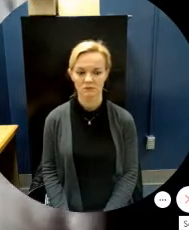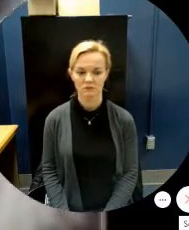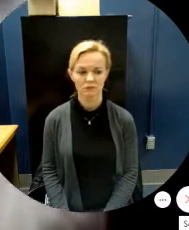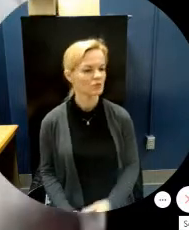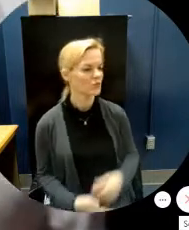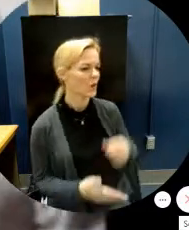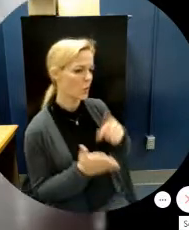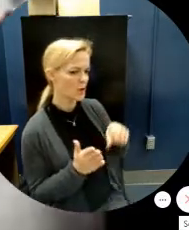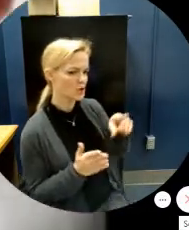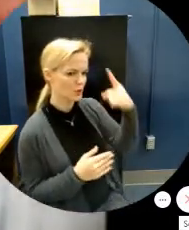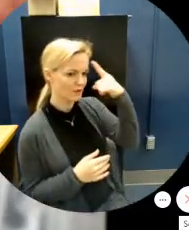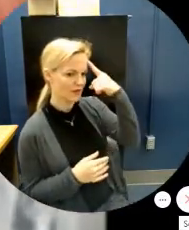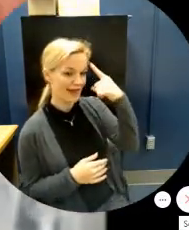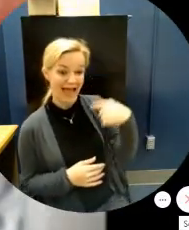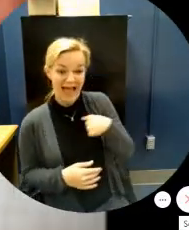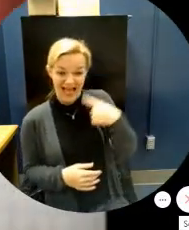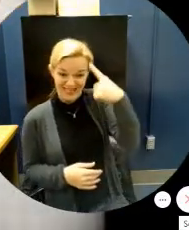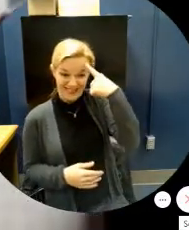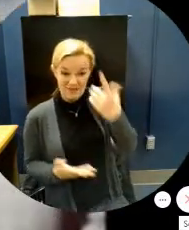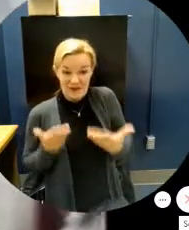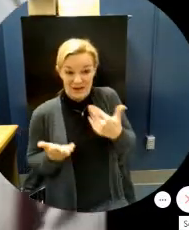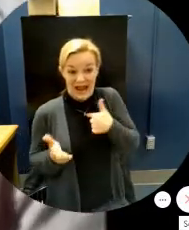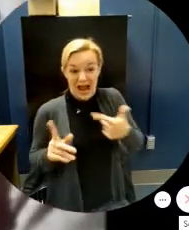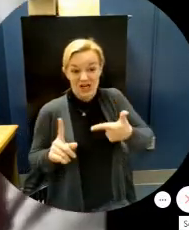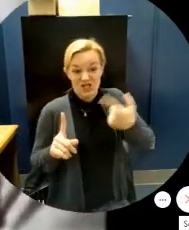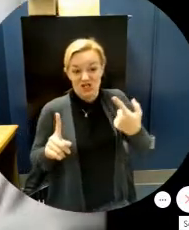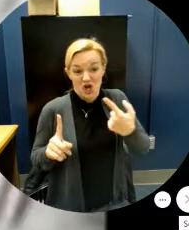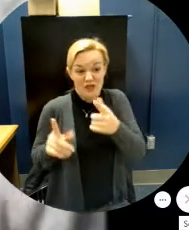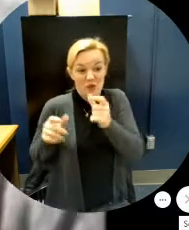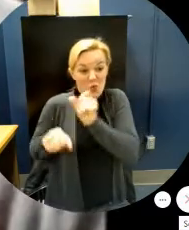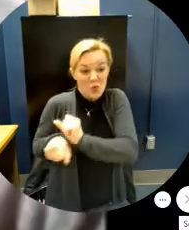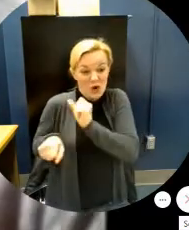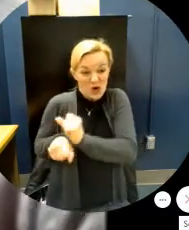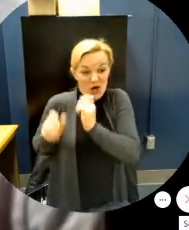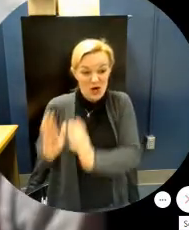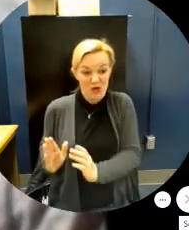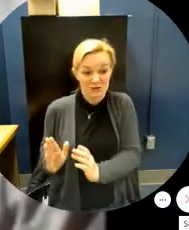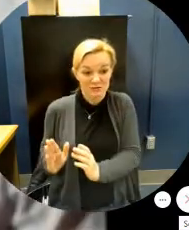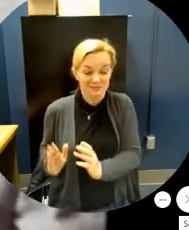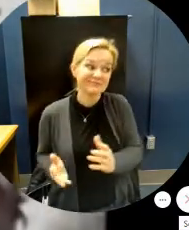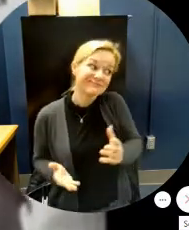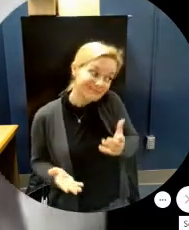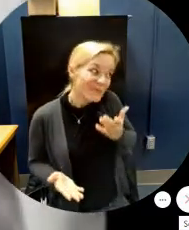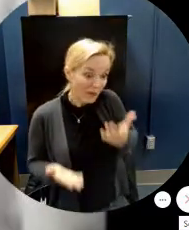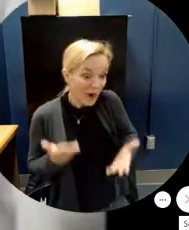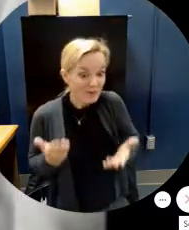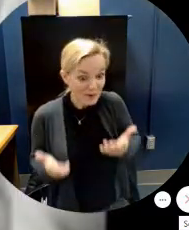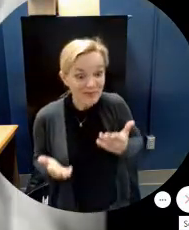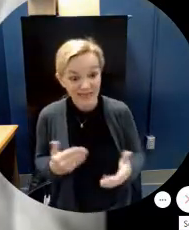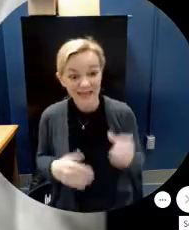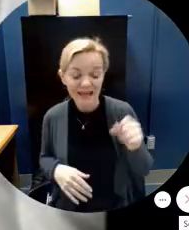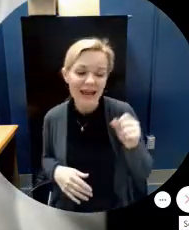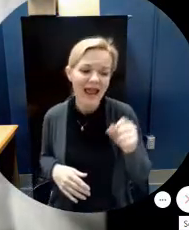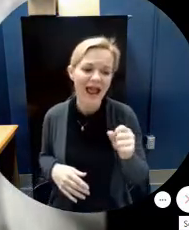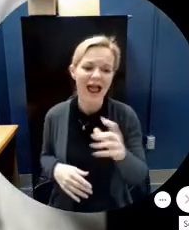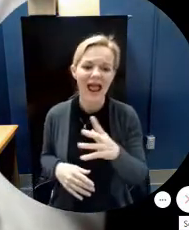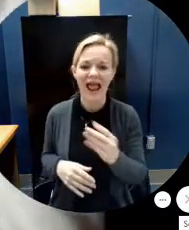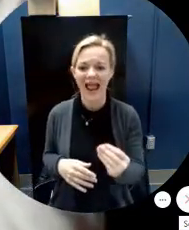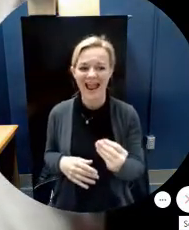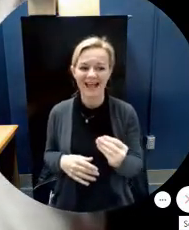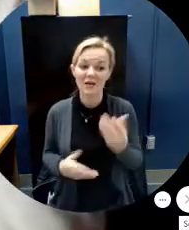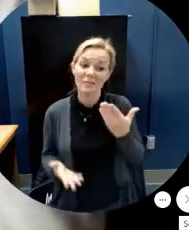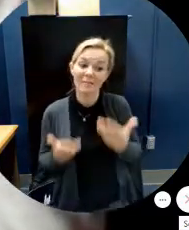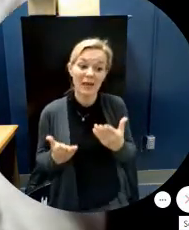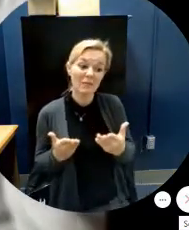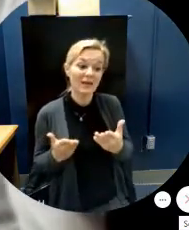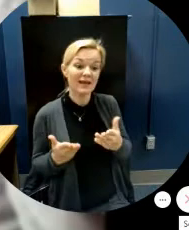What do you think? I think I might have shot the clerk. Probably so. Yeah. Probably so. And more than likely, you have been killed